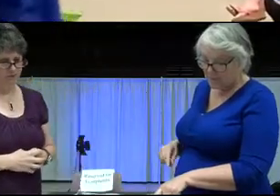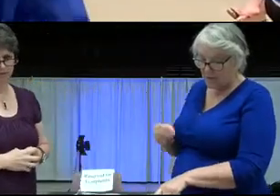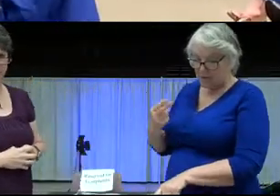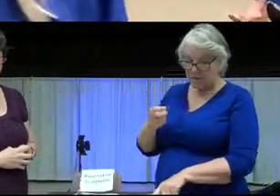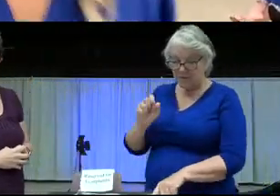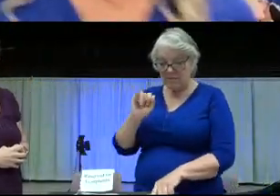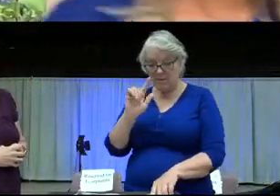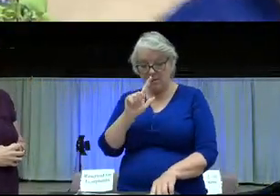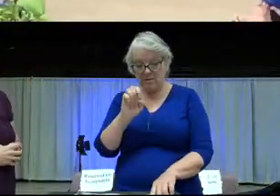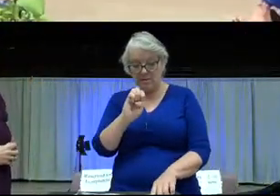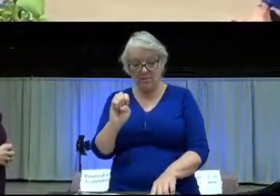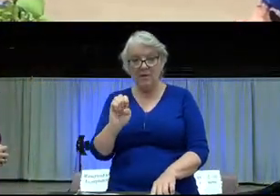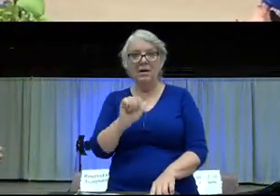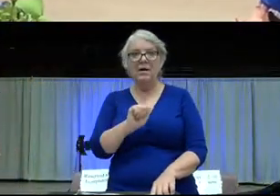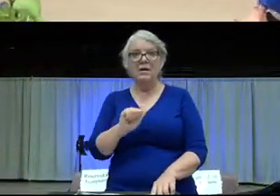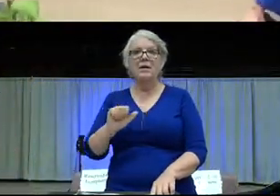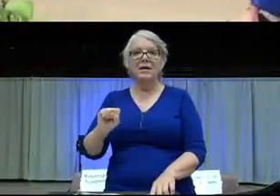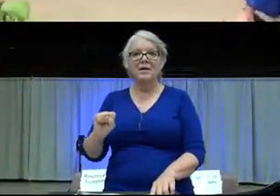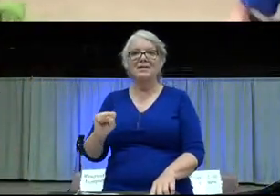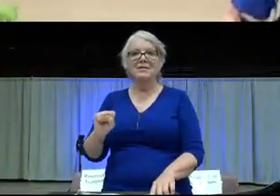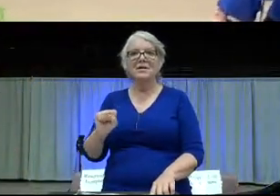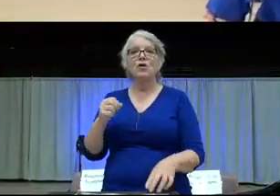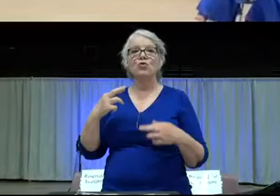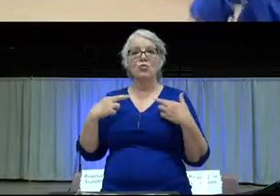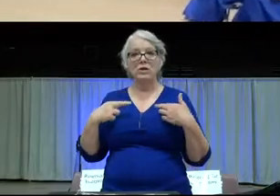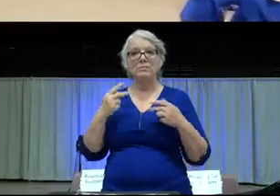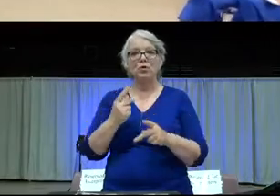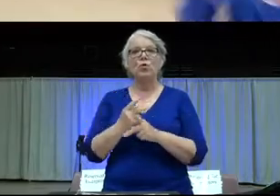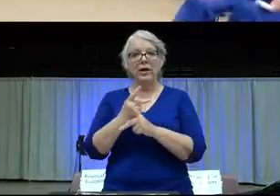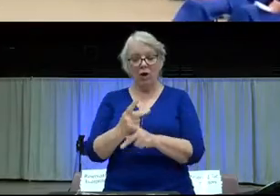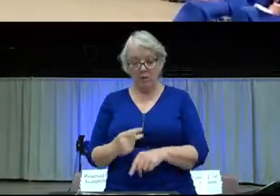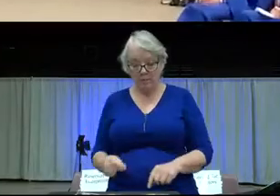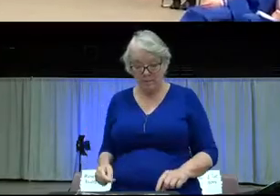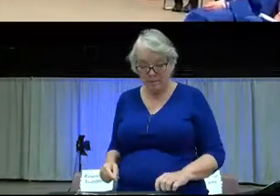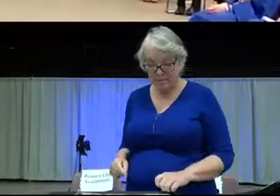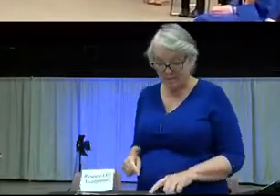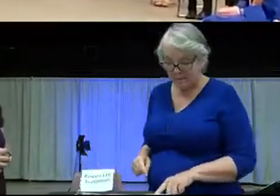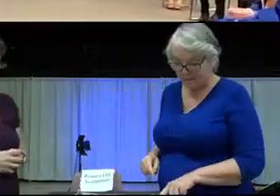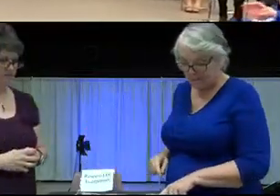Haley Walker, Associate of Applied Science, Respiratory Care.